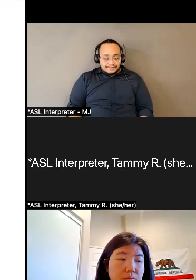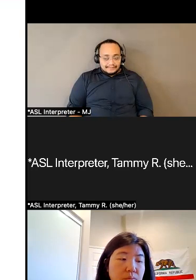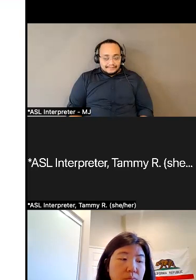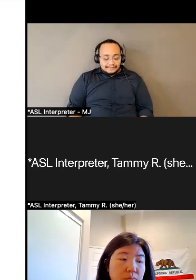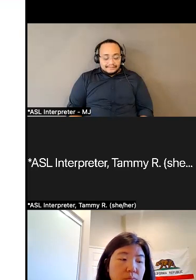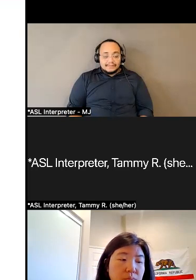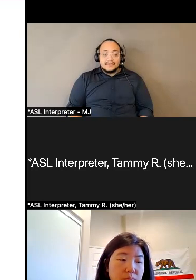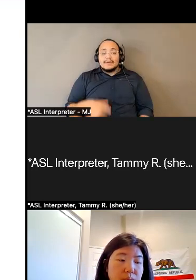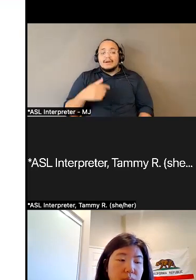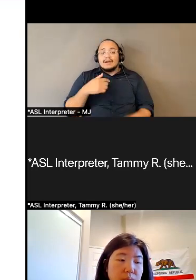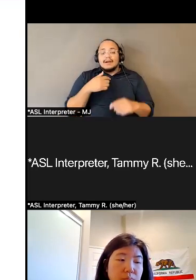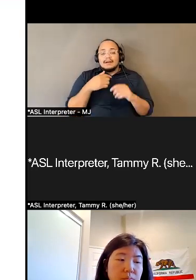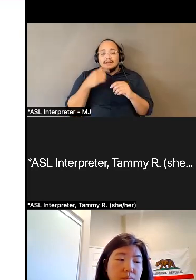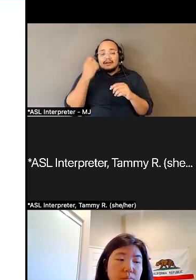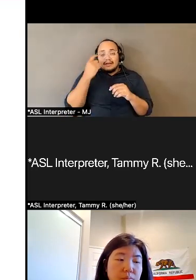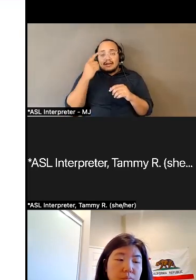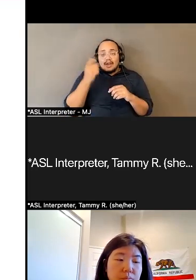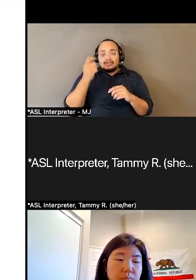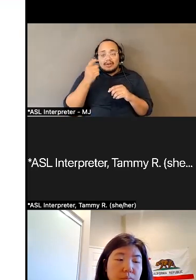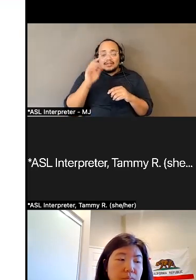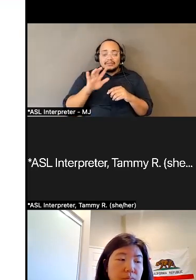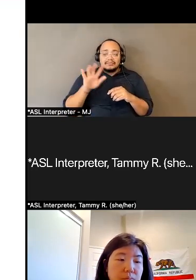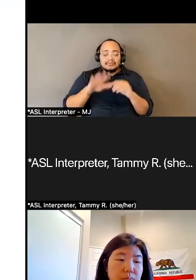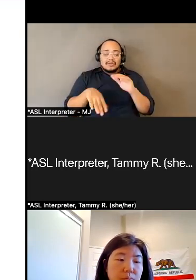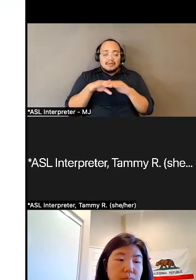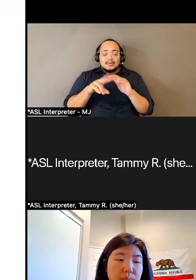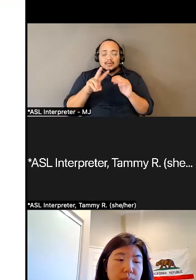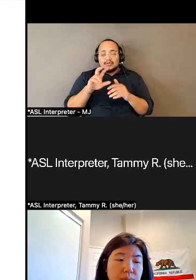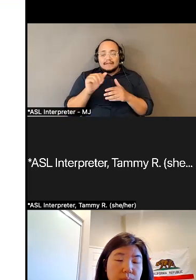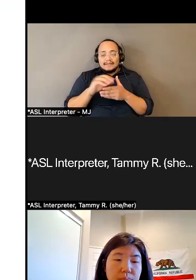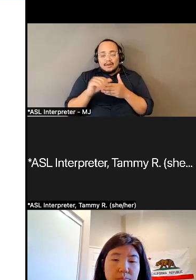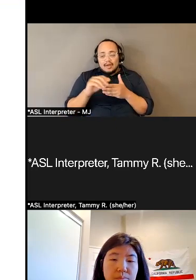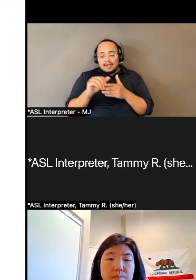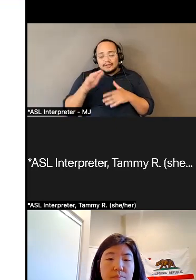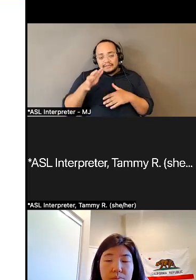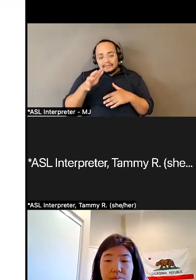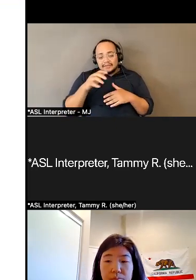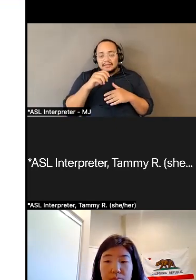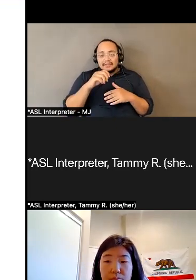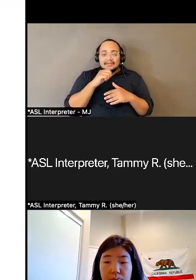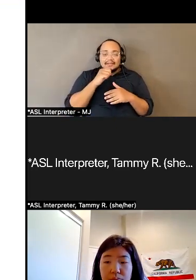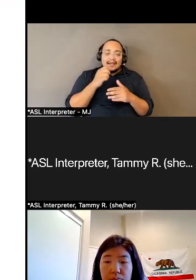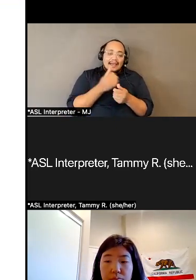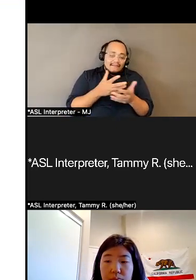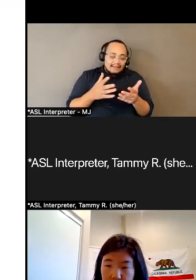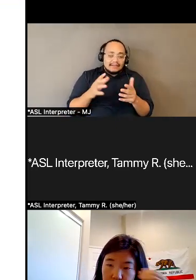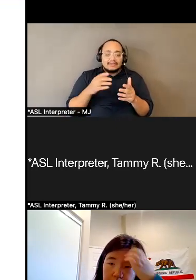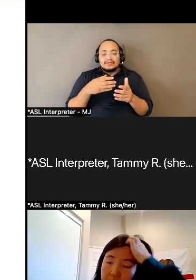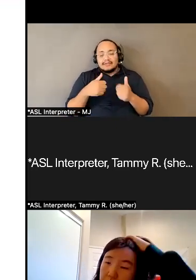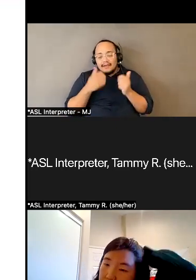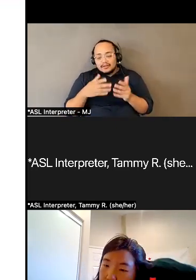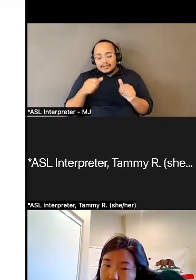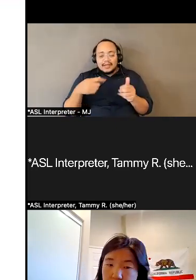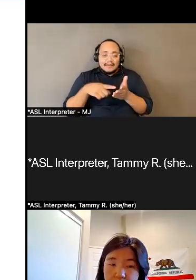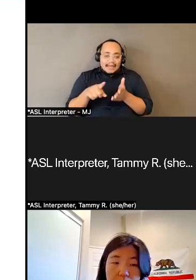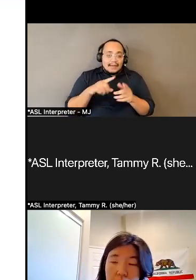So as I mentioned, our grants were up to $250, which was a meaningful amount, but not everything that survivors needed, but wanted to share